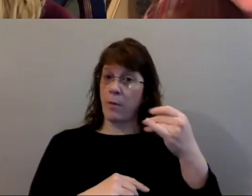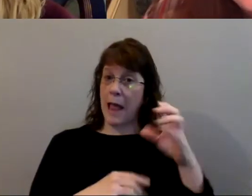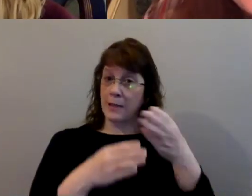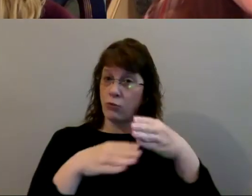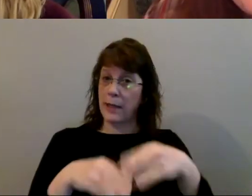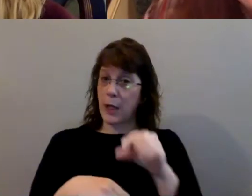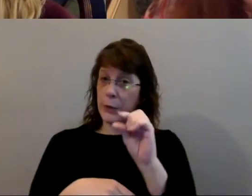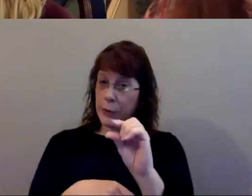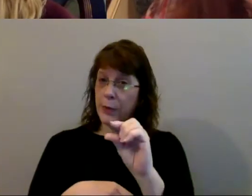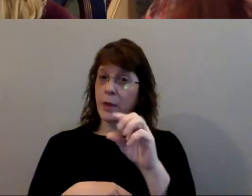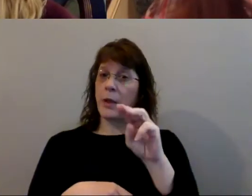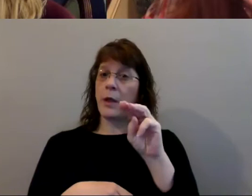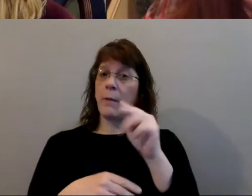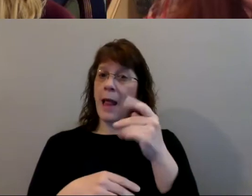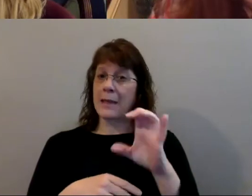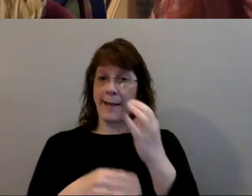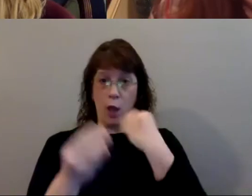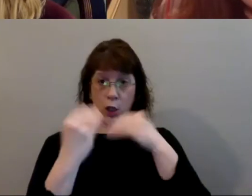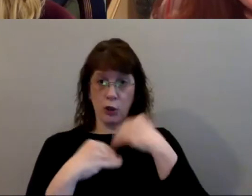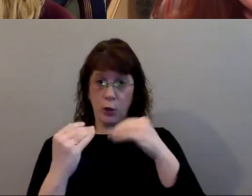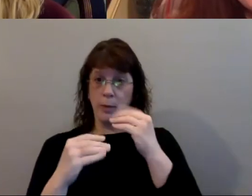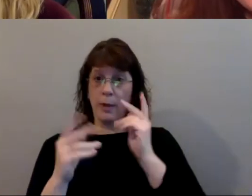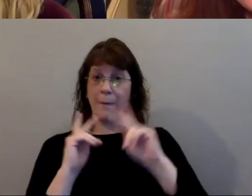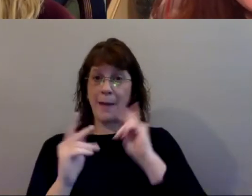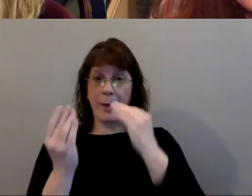they're consumed by humans when we eat seafood?